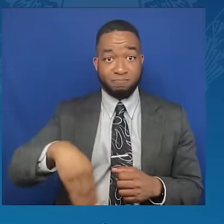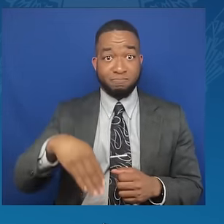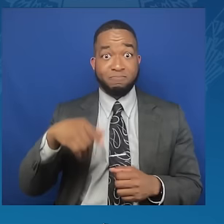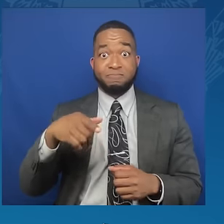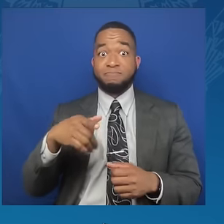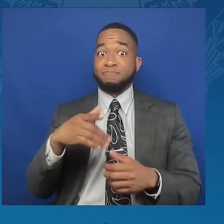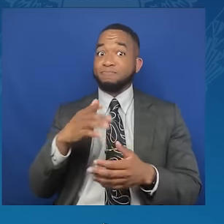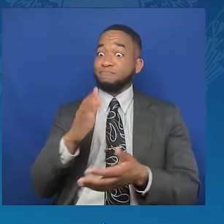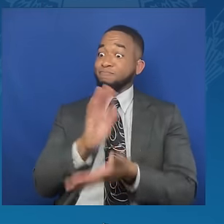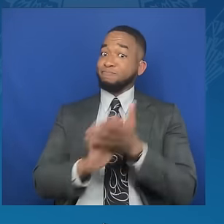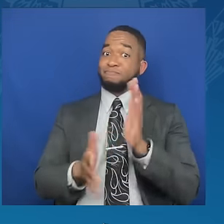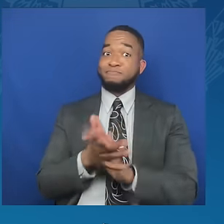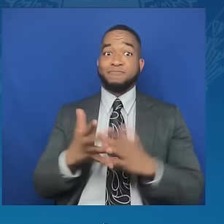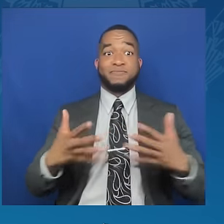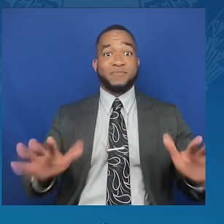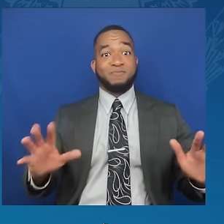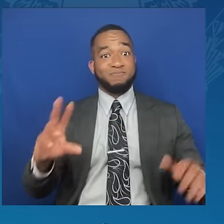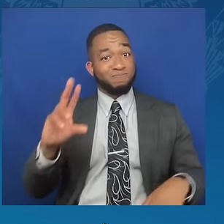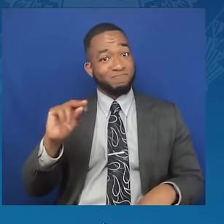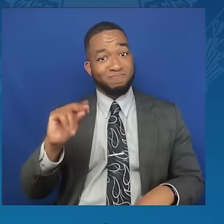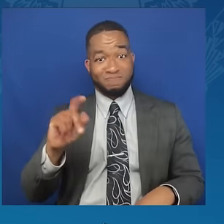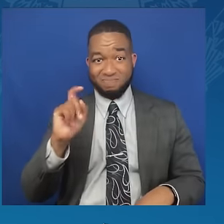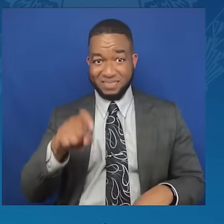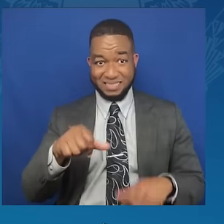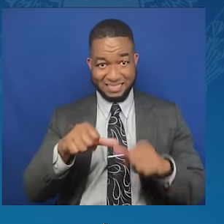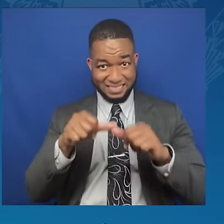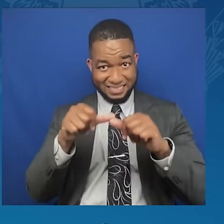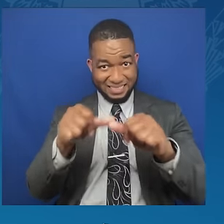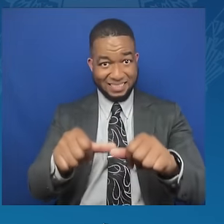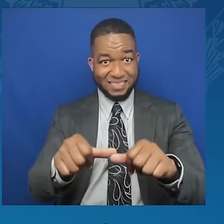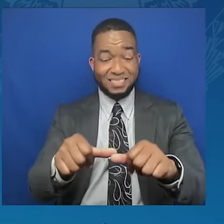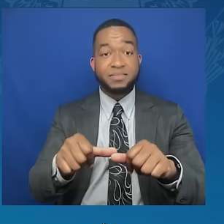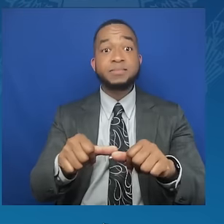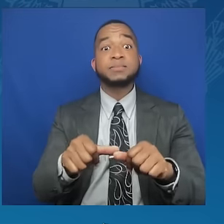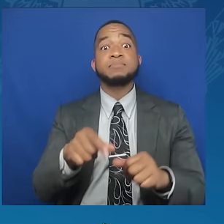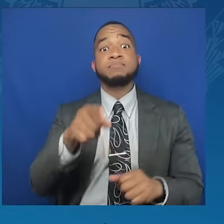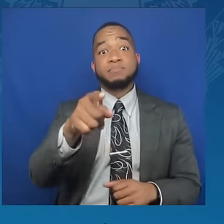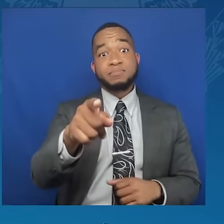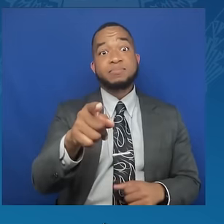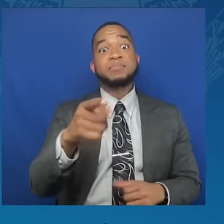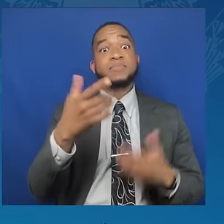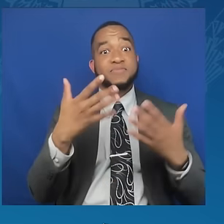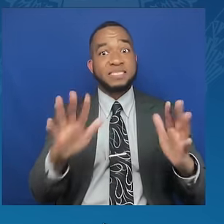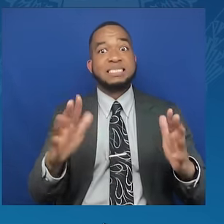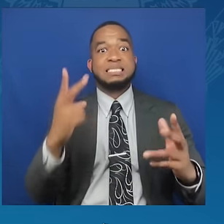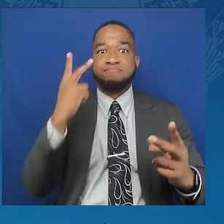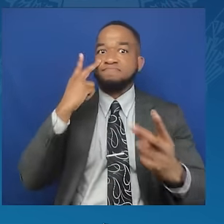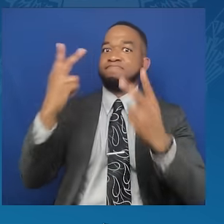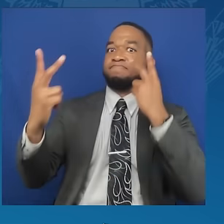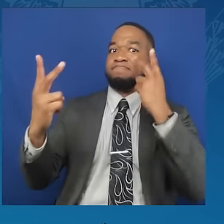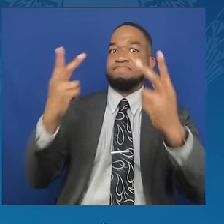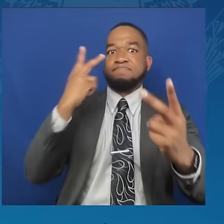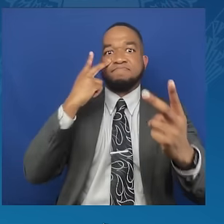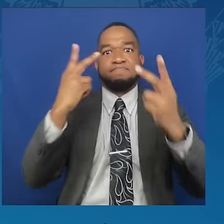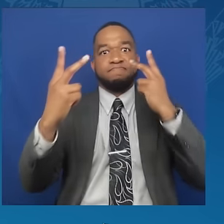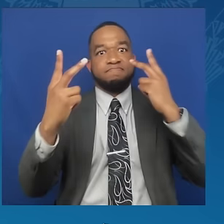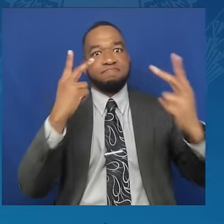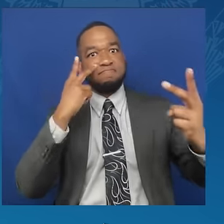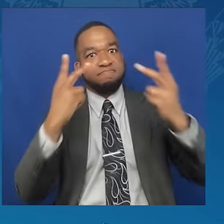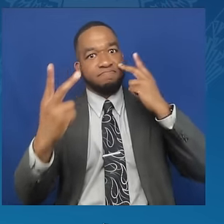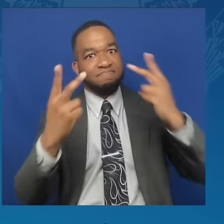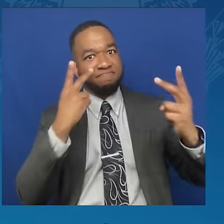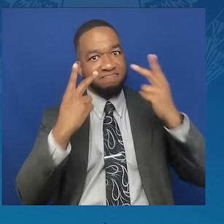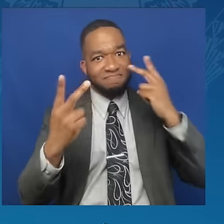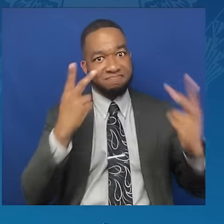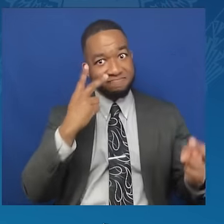witnessing a full-on attack on hard-fought, hard-won freedoms, starting with the freedom